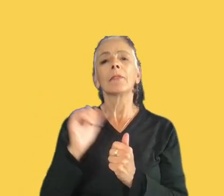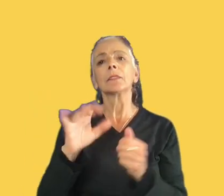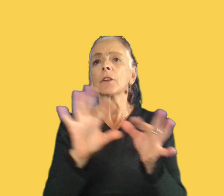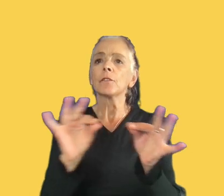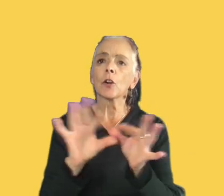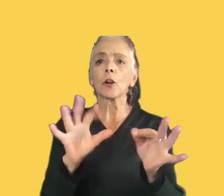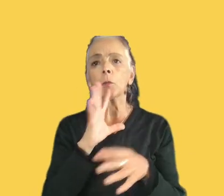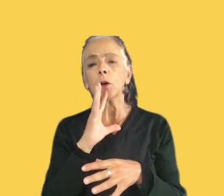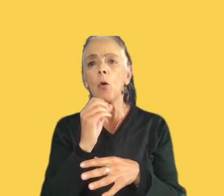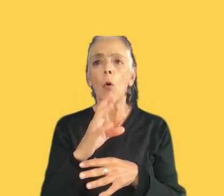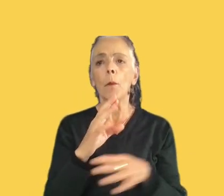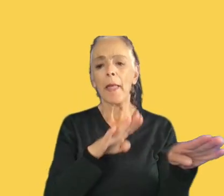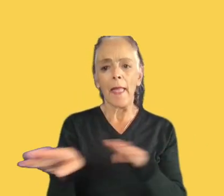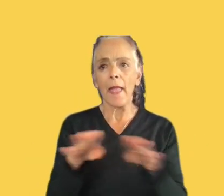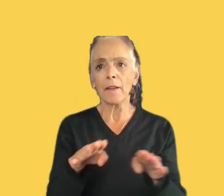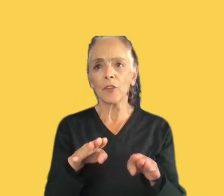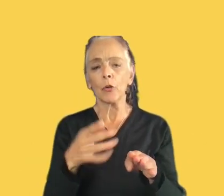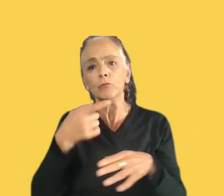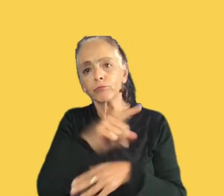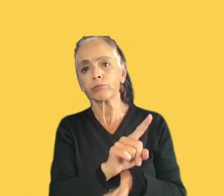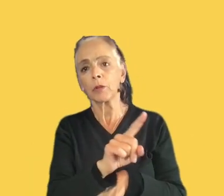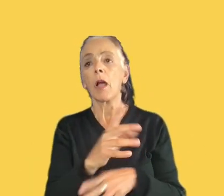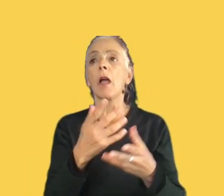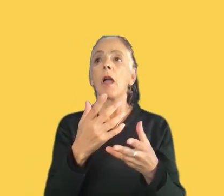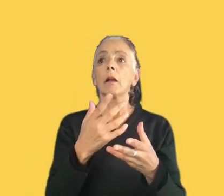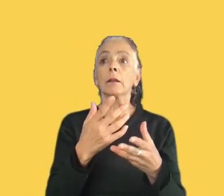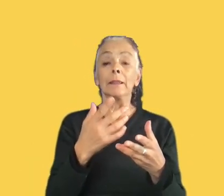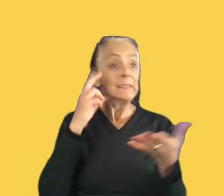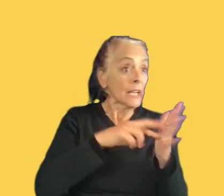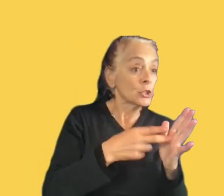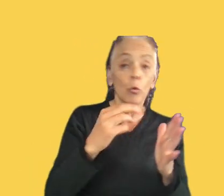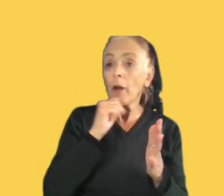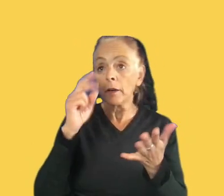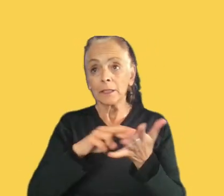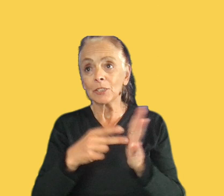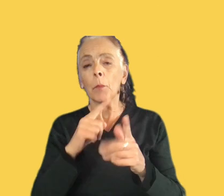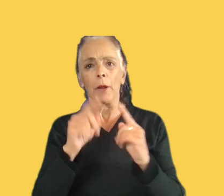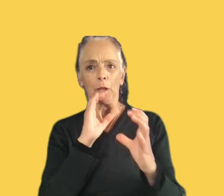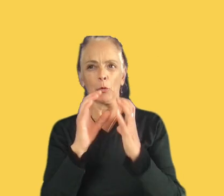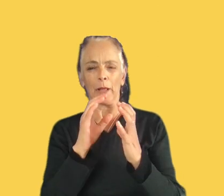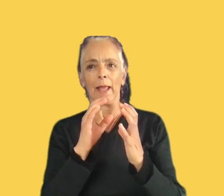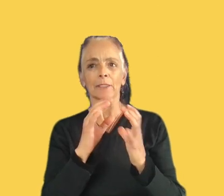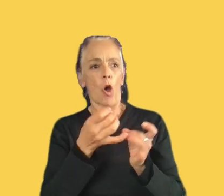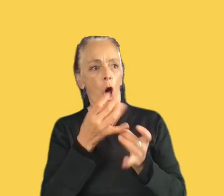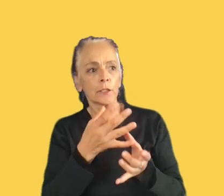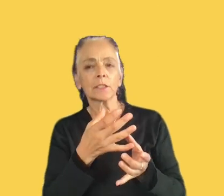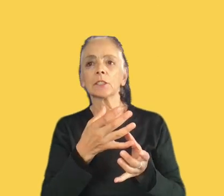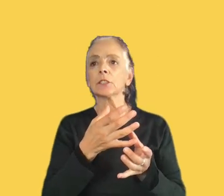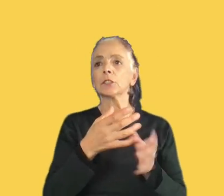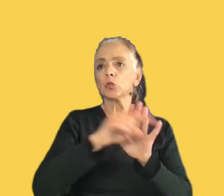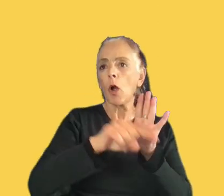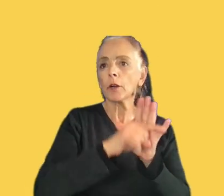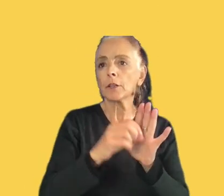or behavioral indignities, whether intentional or unintentional, which communicate hostile, derogatory, or